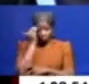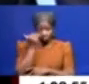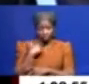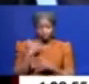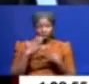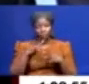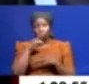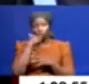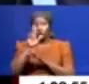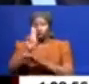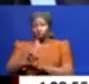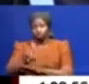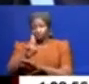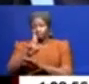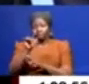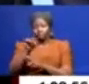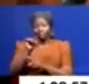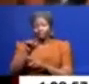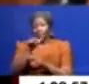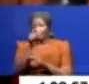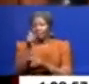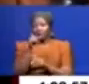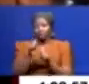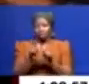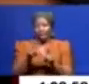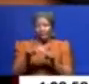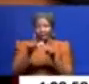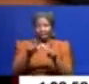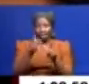know that there are people who are taking advantage of those that have been licensed.